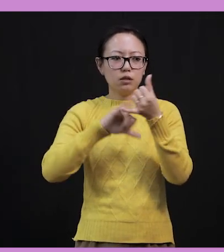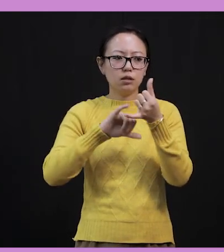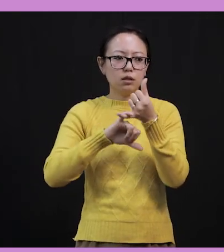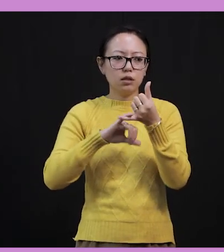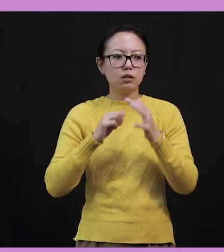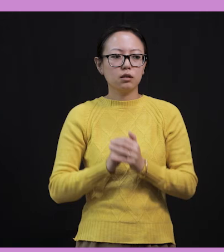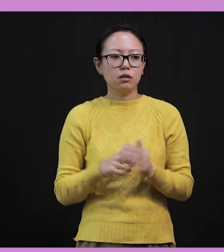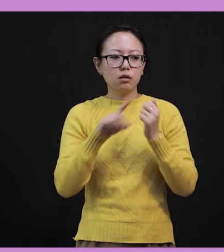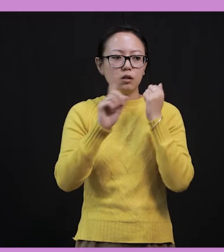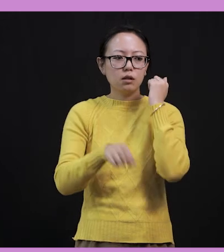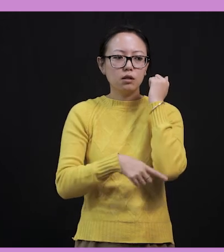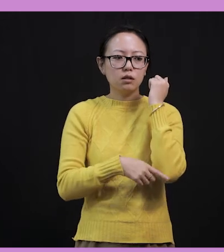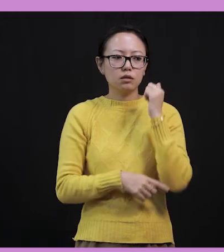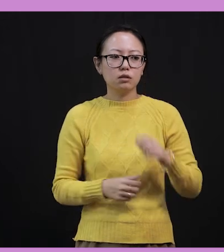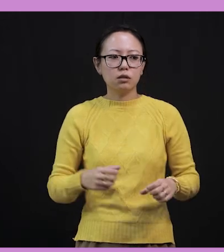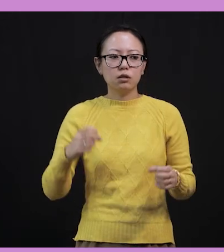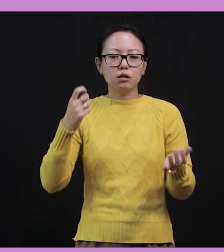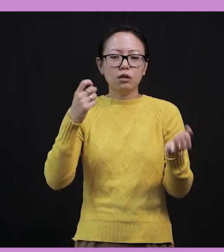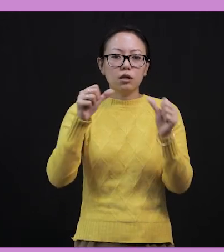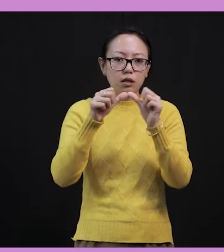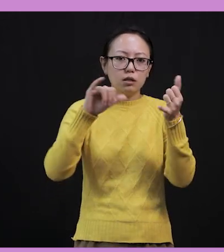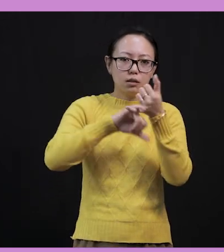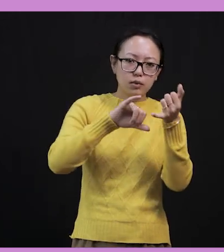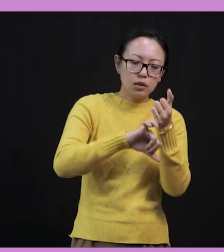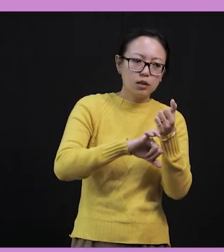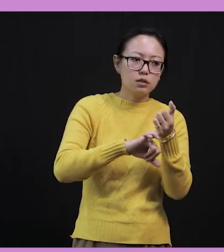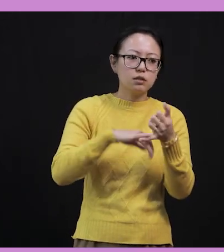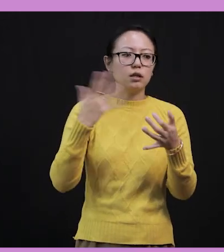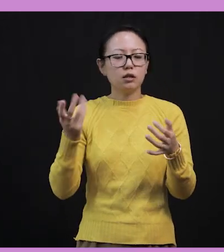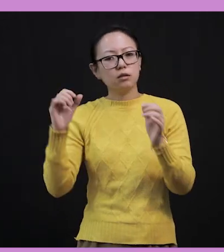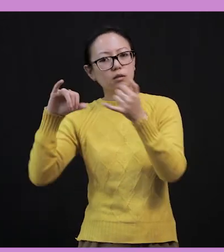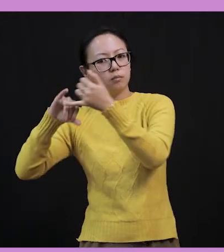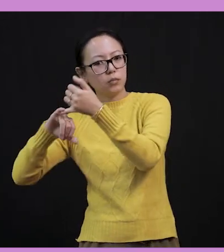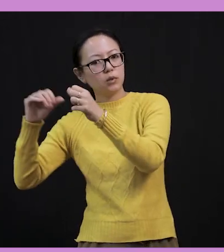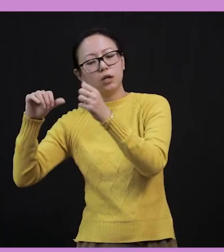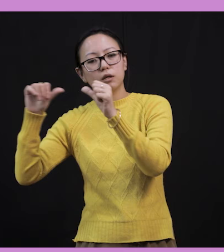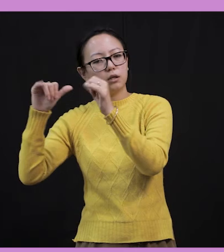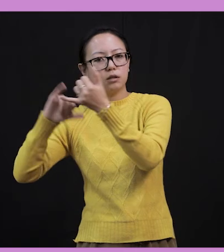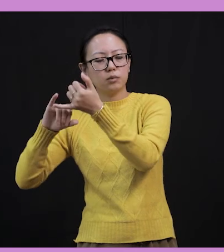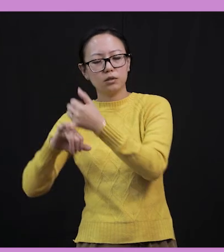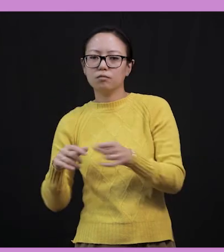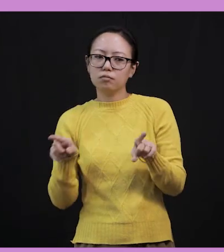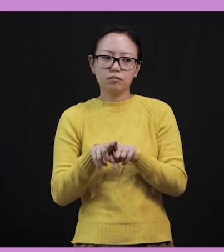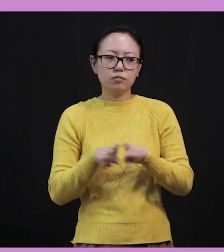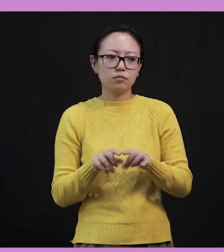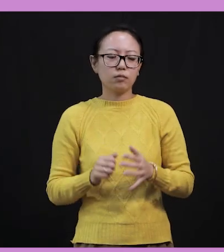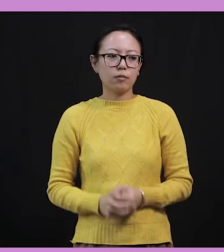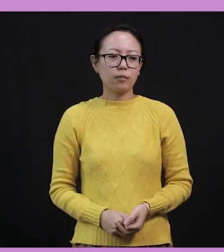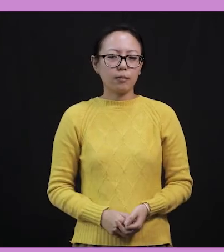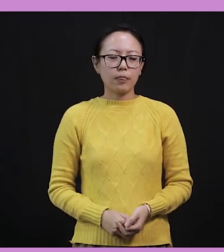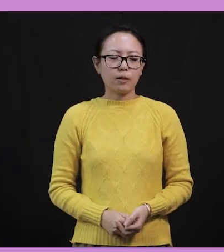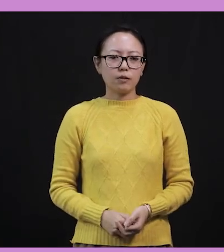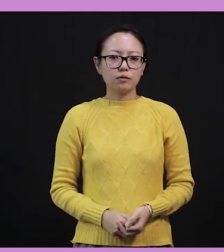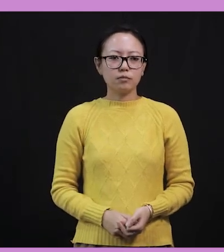your next pair of rhyming word. So, away, say, good, food, grass,